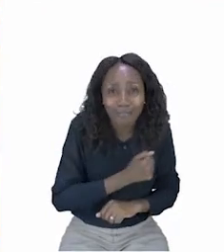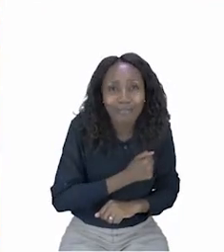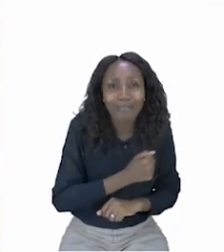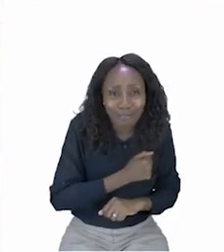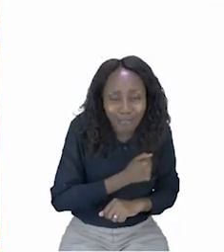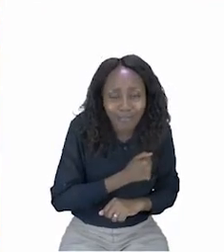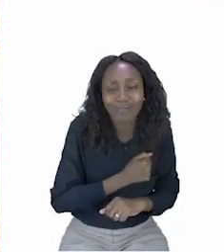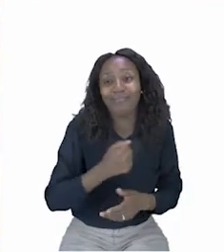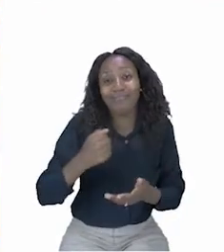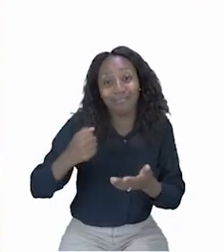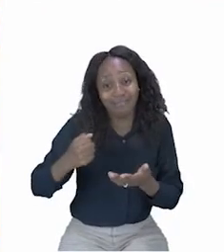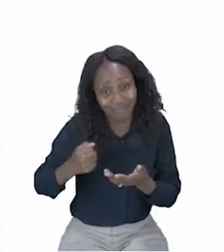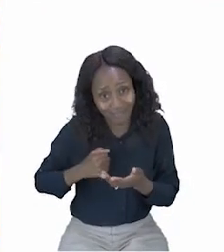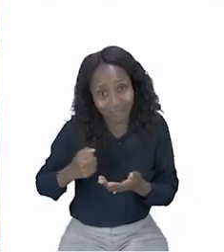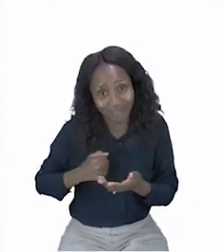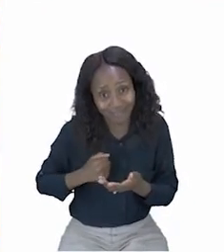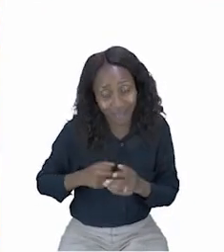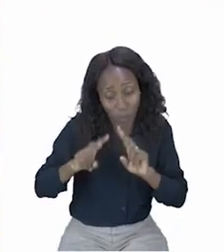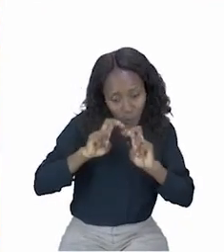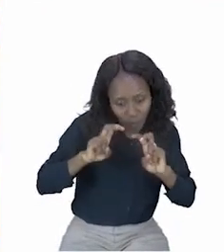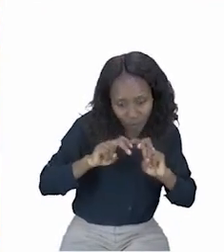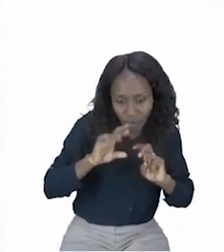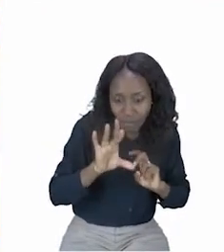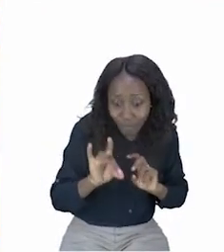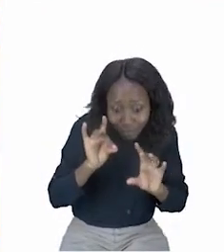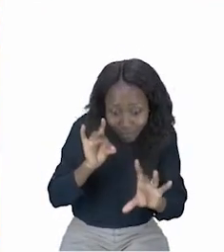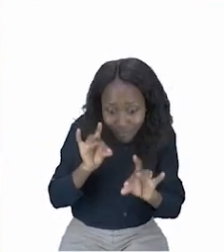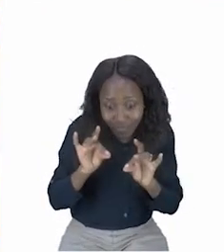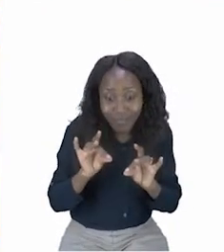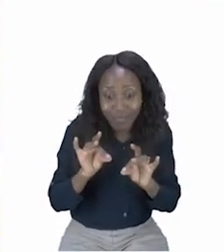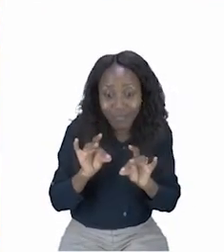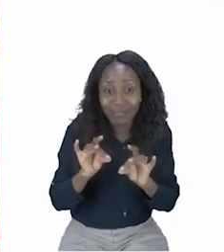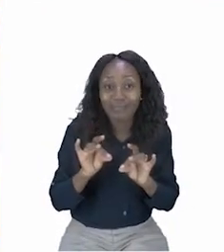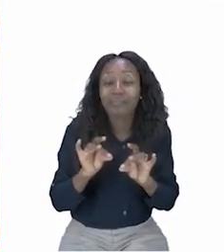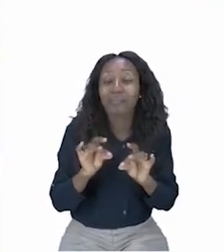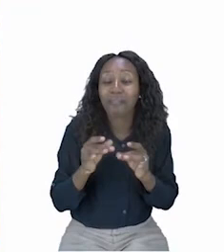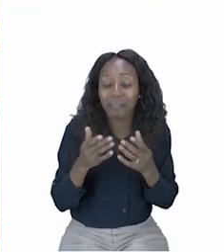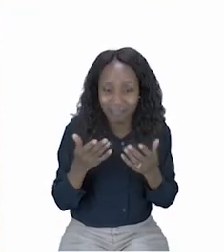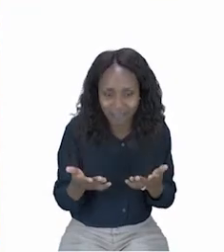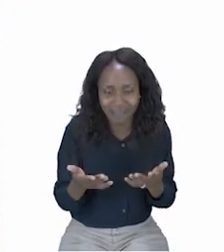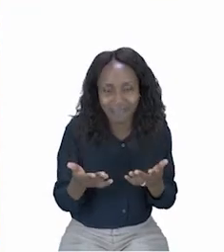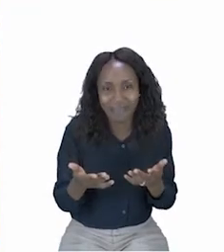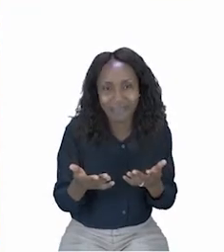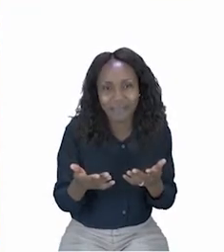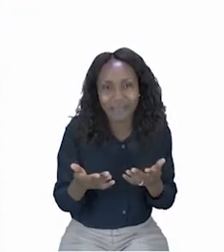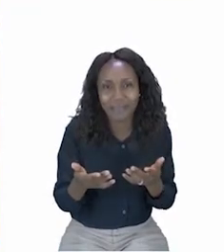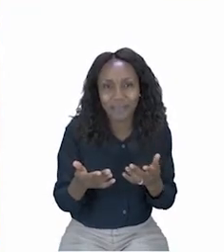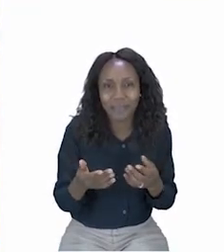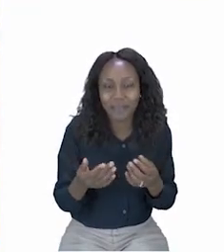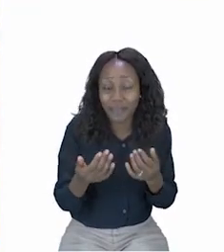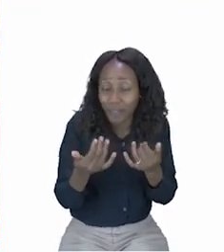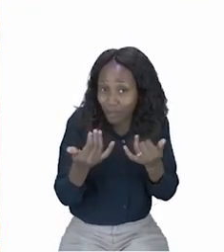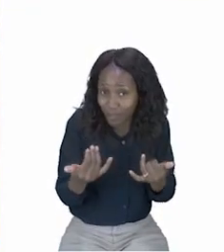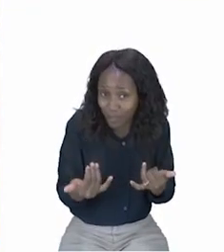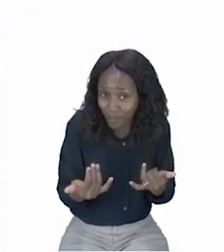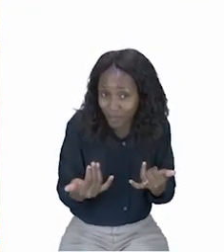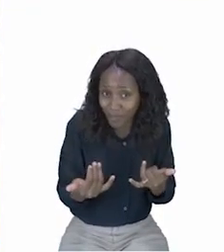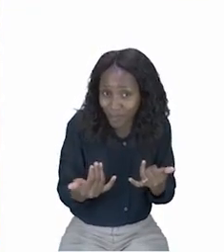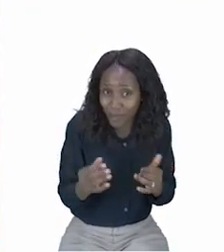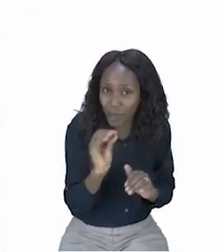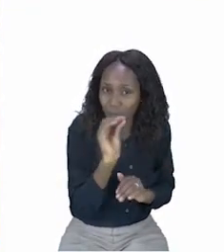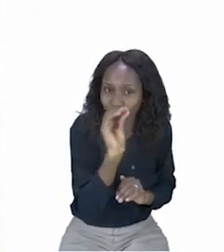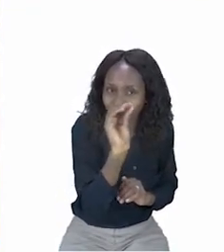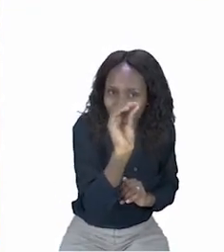and father. These are the next people in the tree. So we are going to put